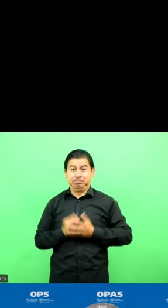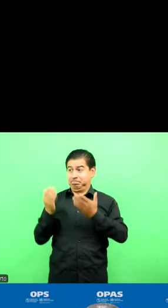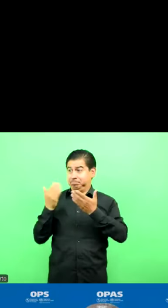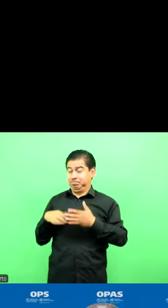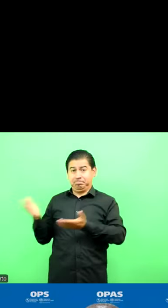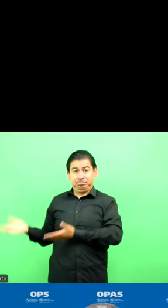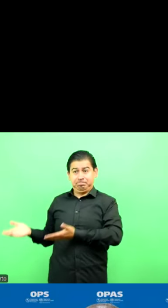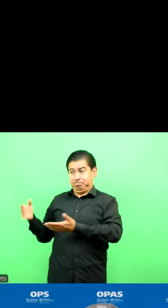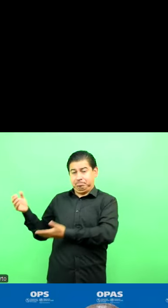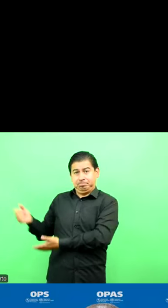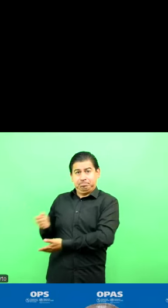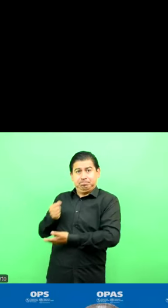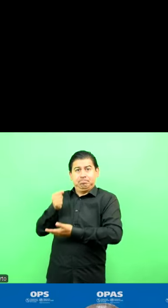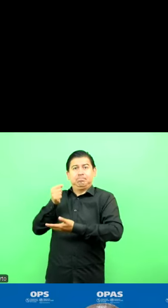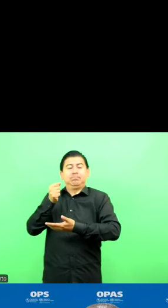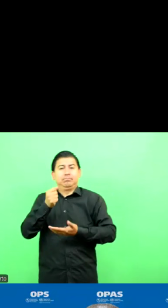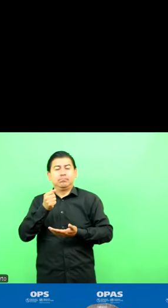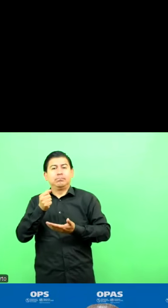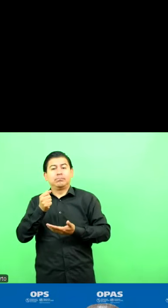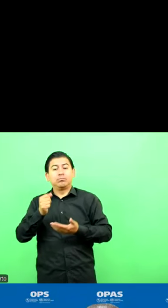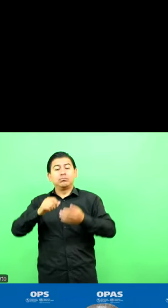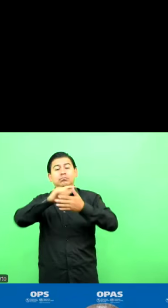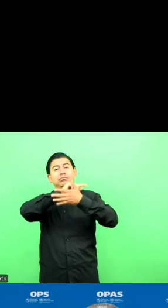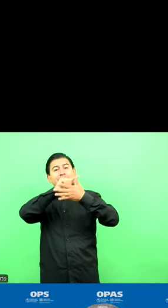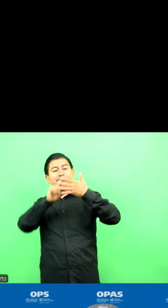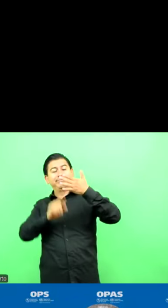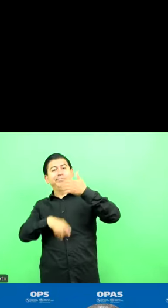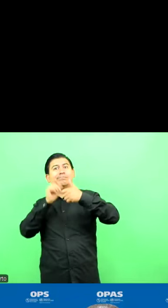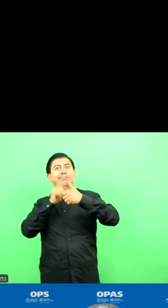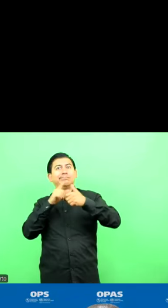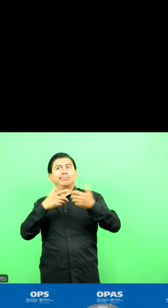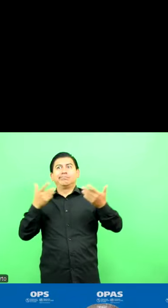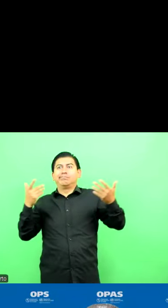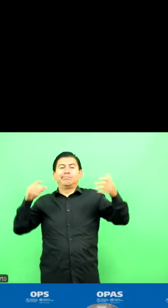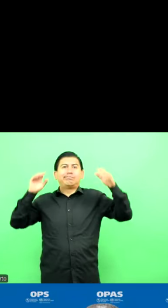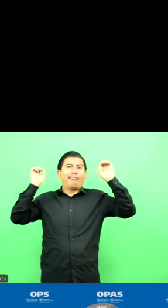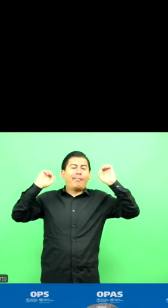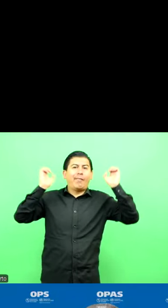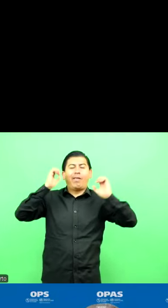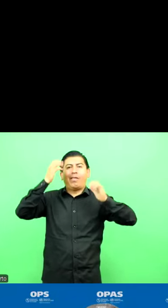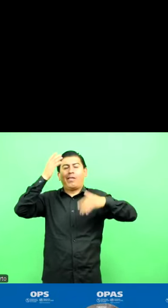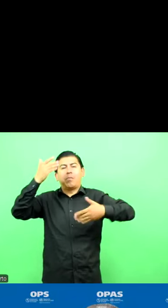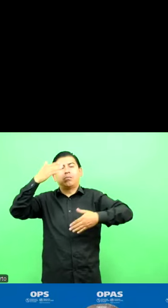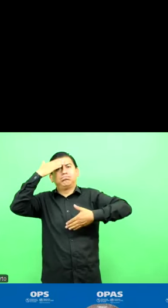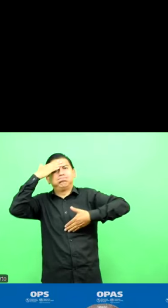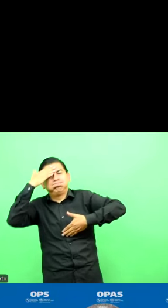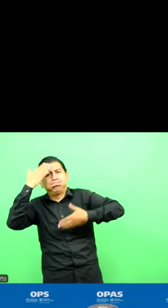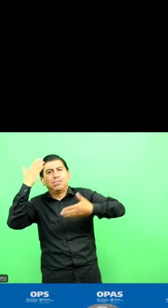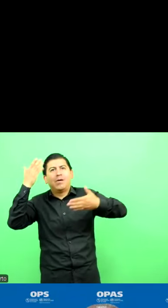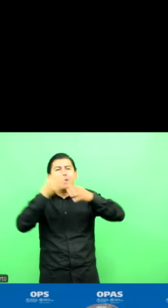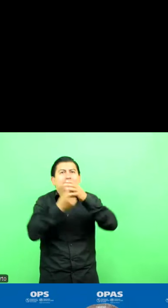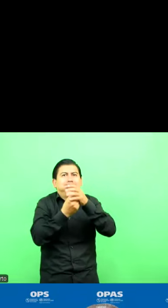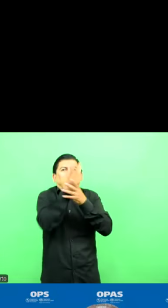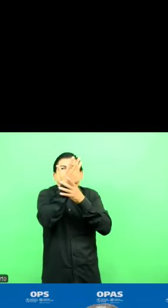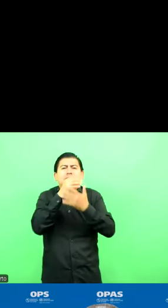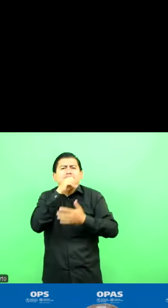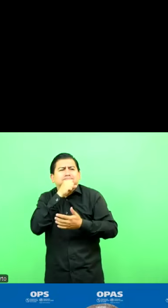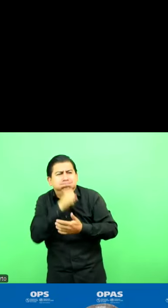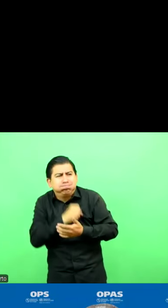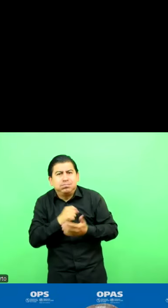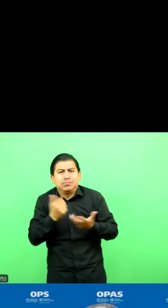session addressing health emergencies and disaster risk for older people. This session will be led and moderated by Dr.